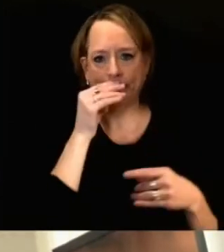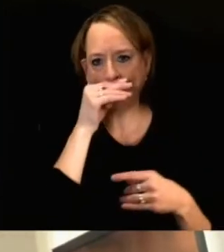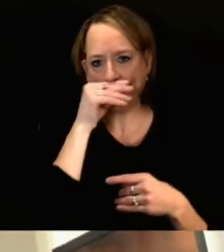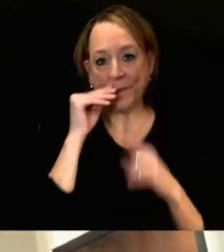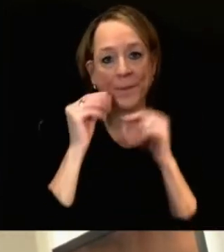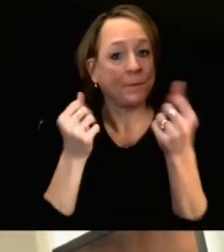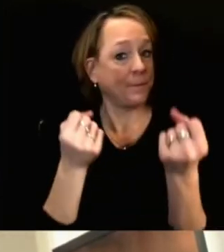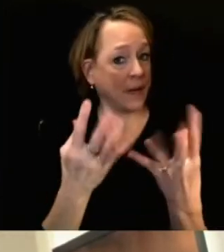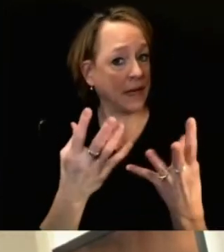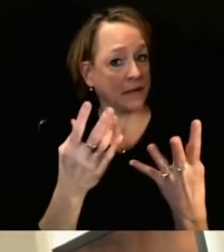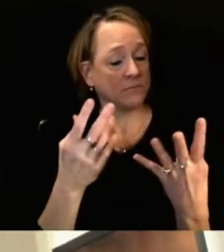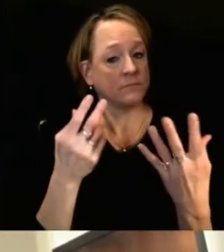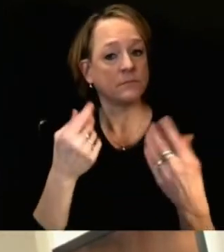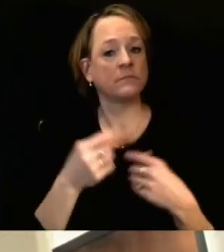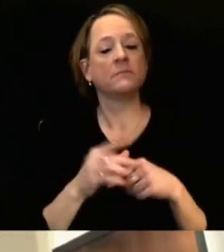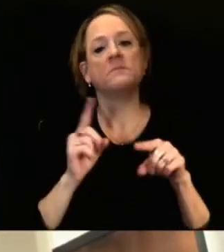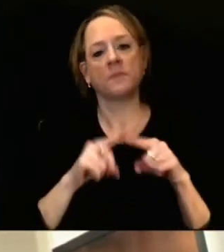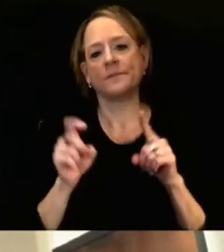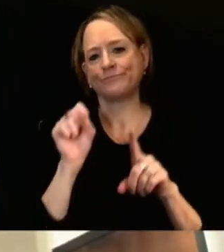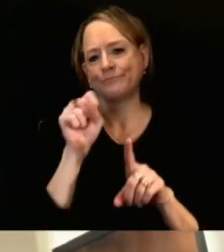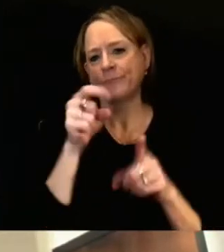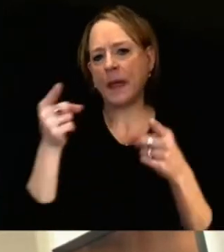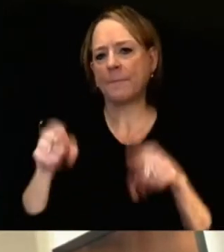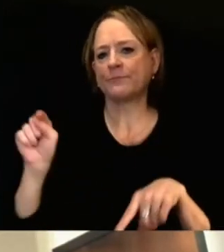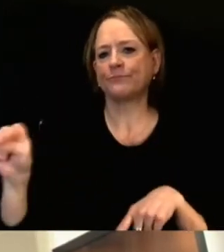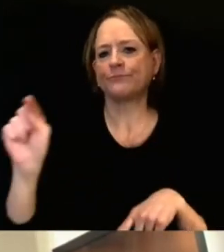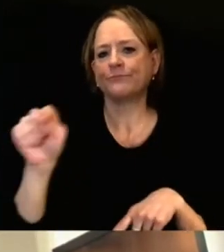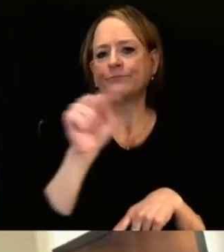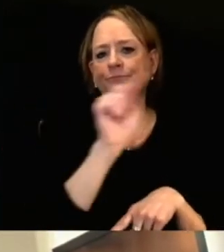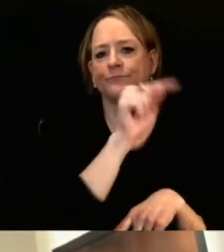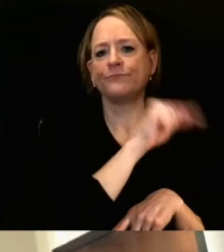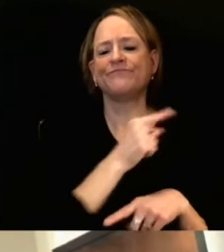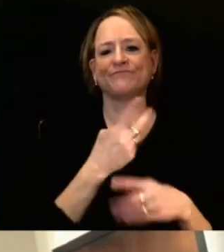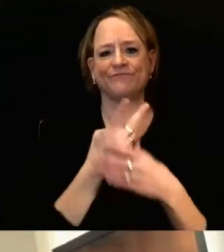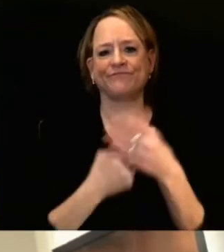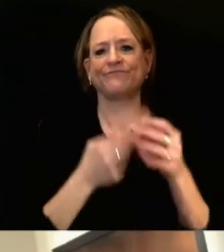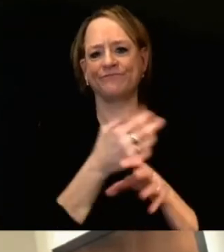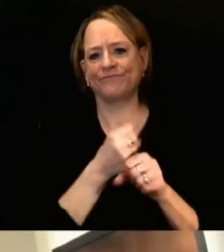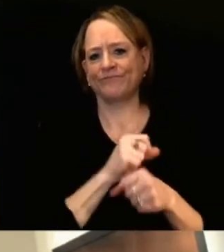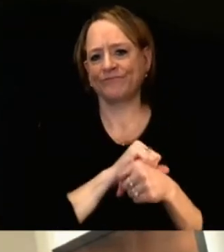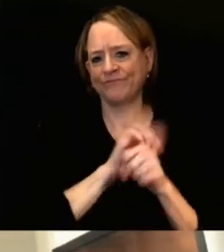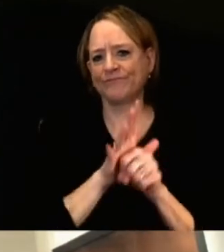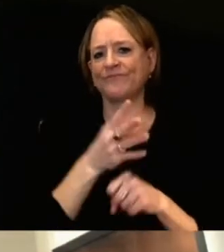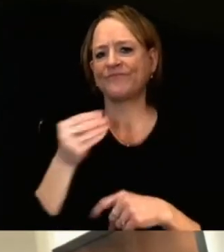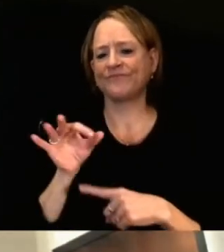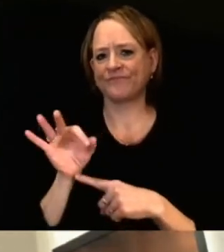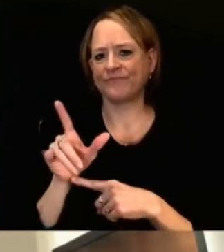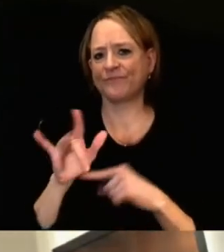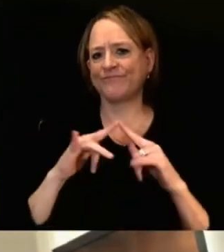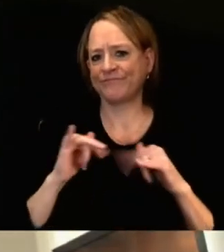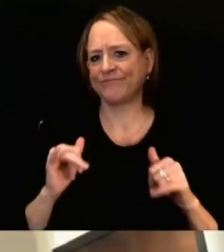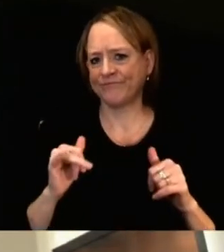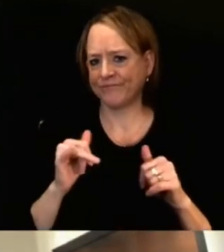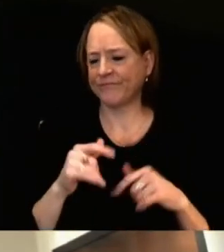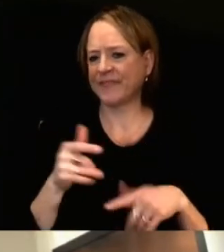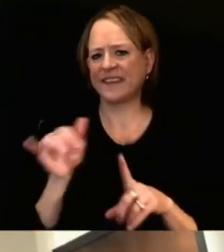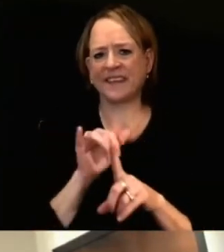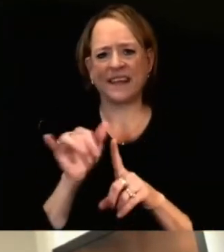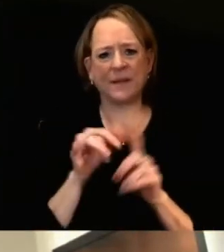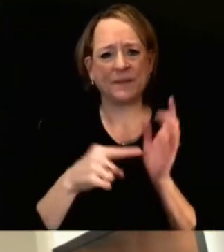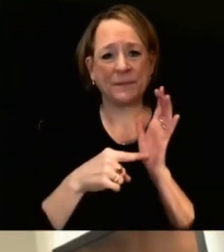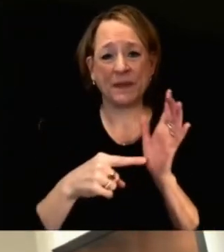viruses can cause similar symptoms, and they can cause upper respiratory infection. They can also cause